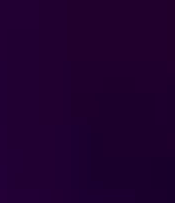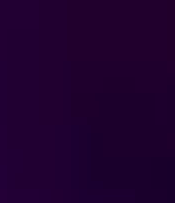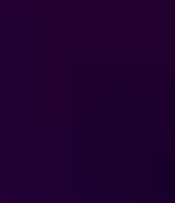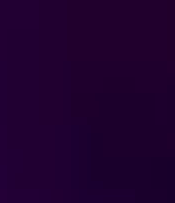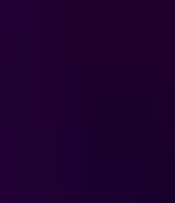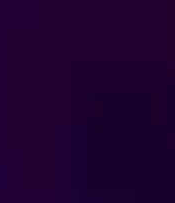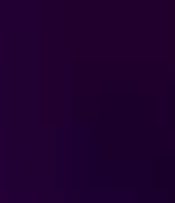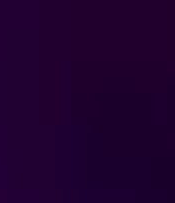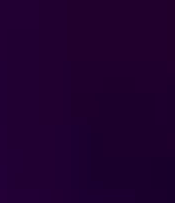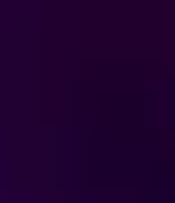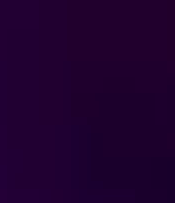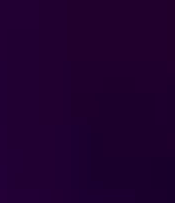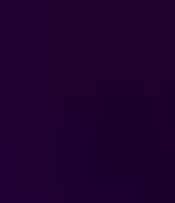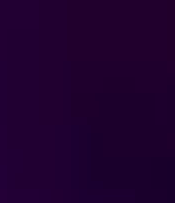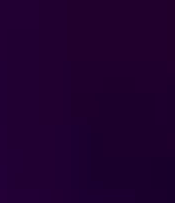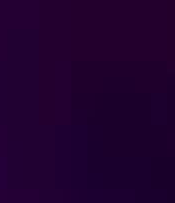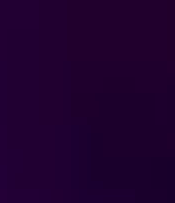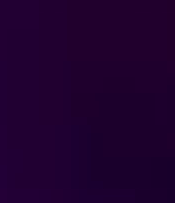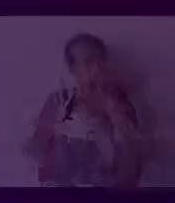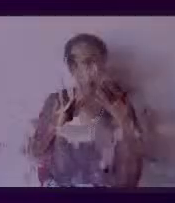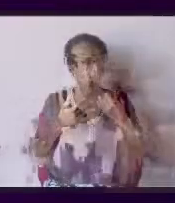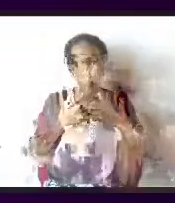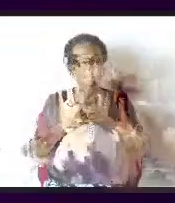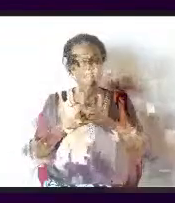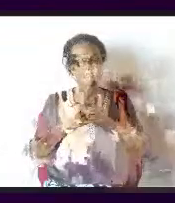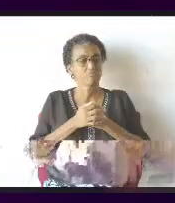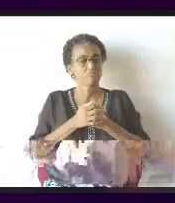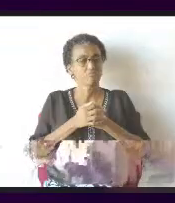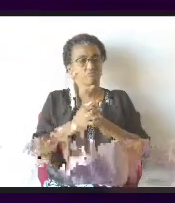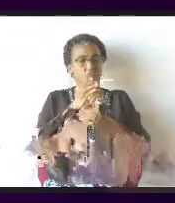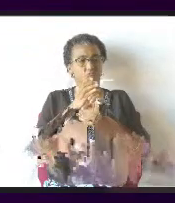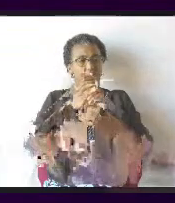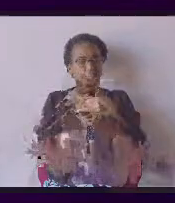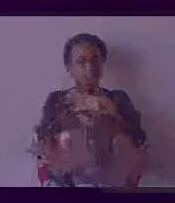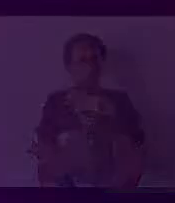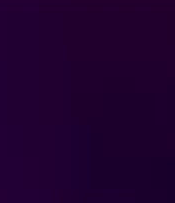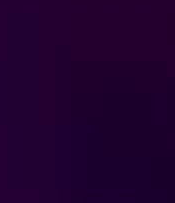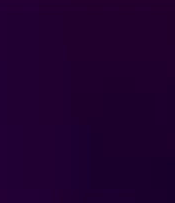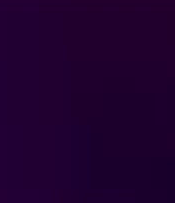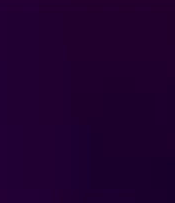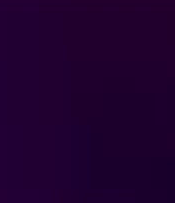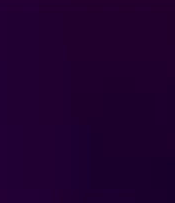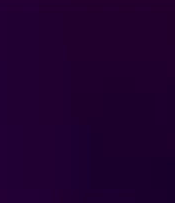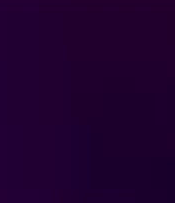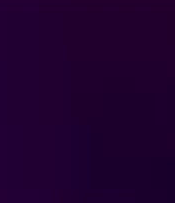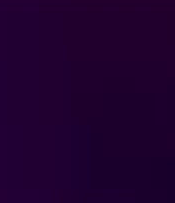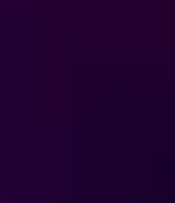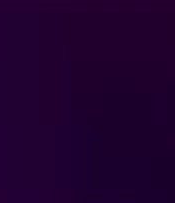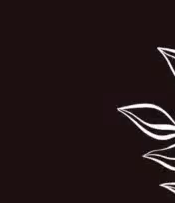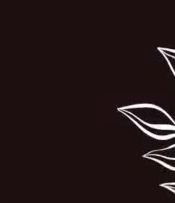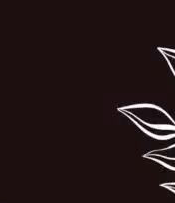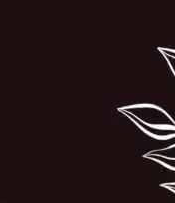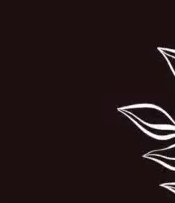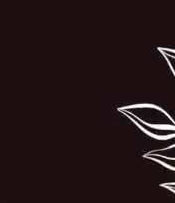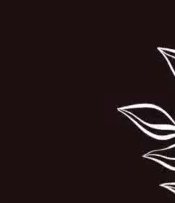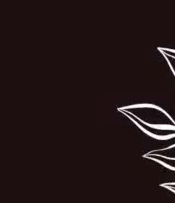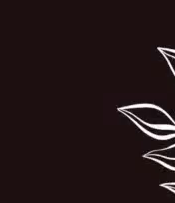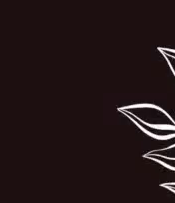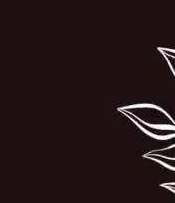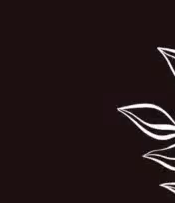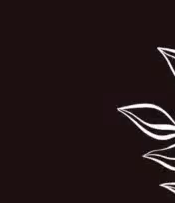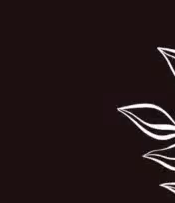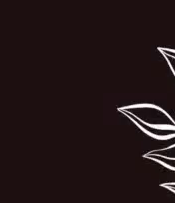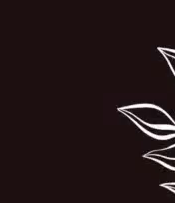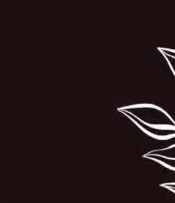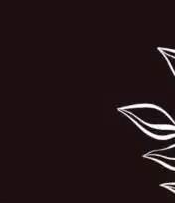exciting. All right. And the Creative Arts Ministry presents a live presentation,